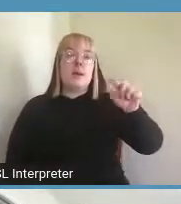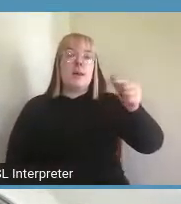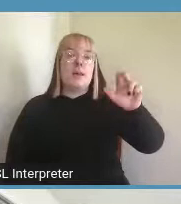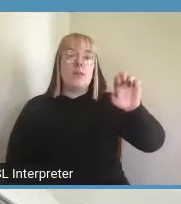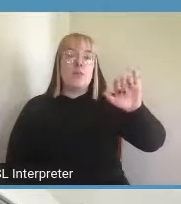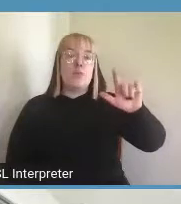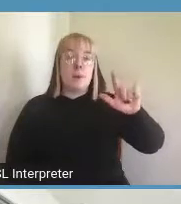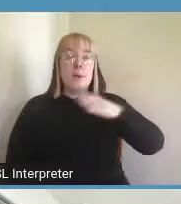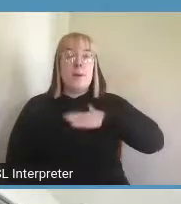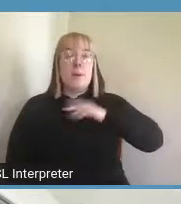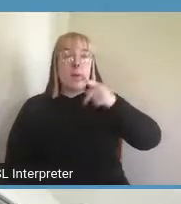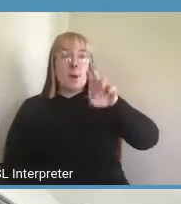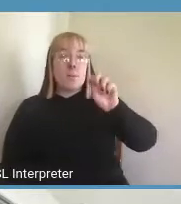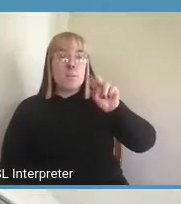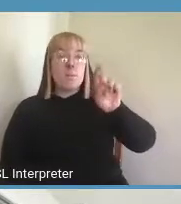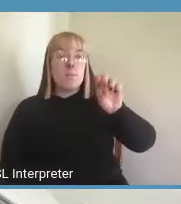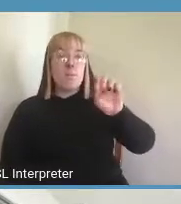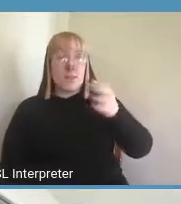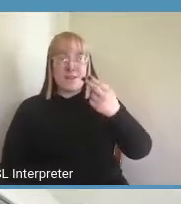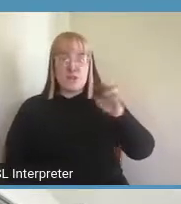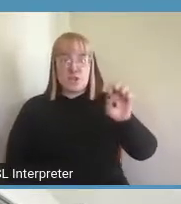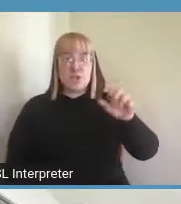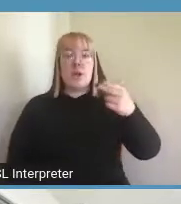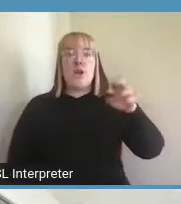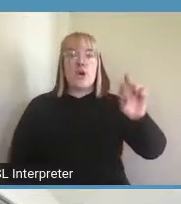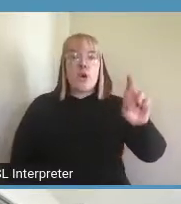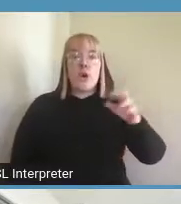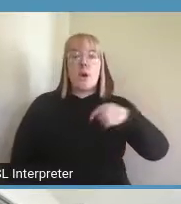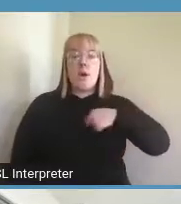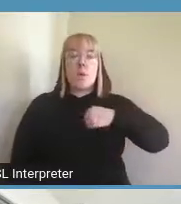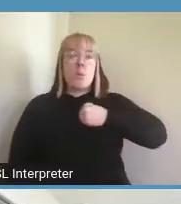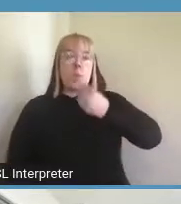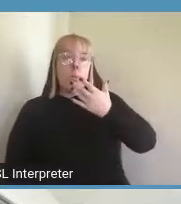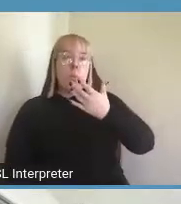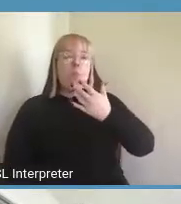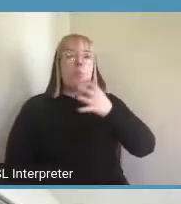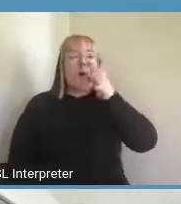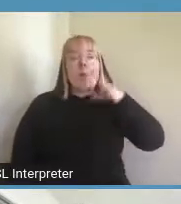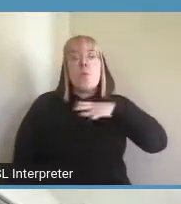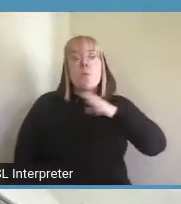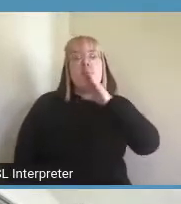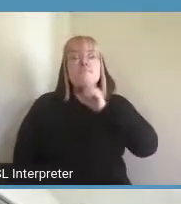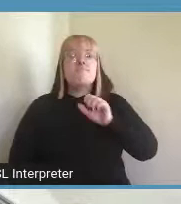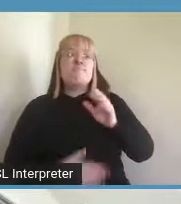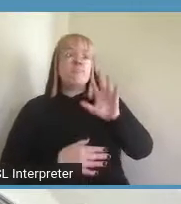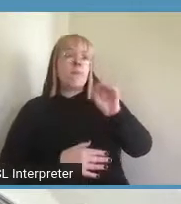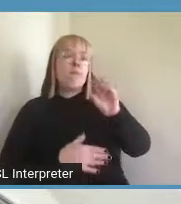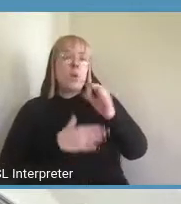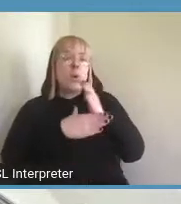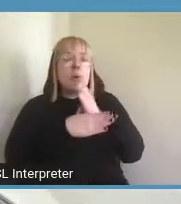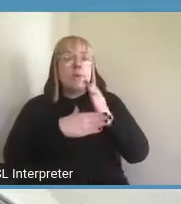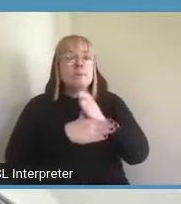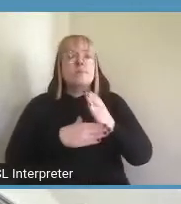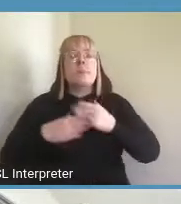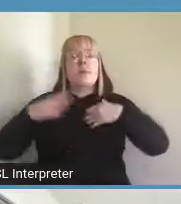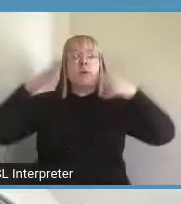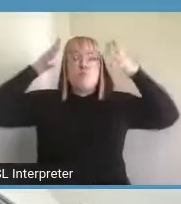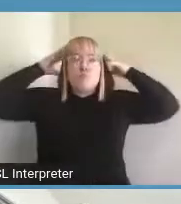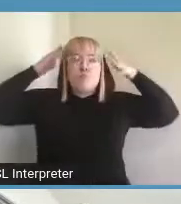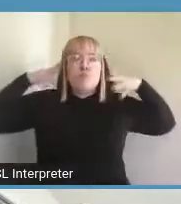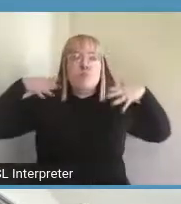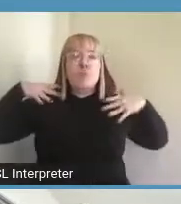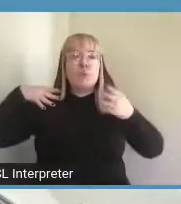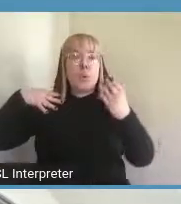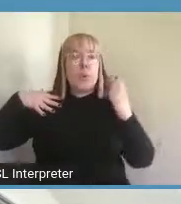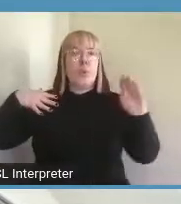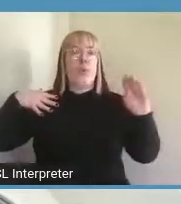her. I'm a white woman in her early 40s with medium brown hair. I'm wearing blue light blocker glasses and contacts,